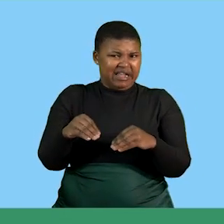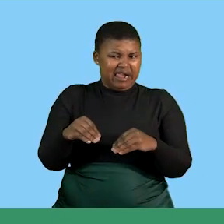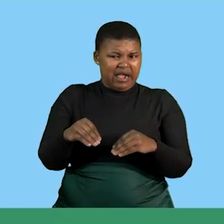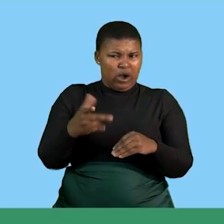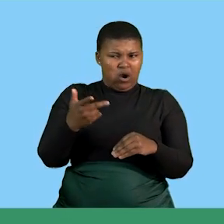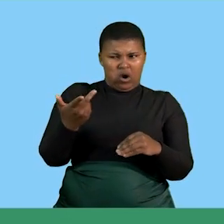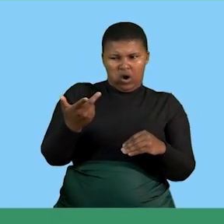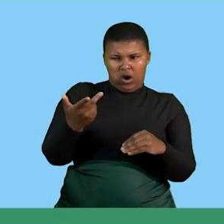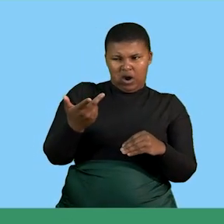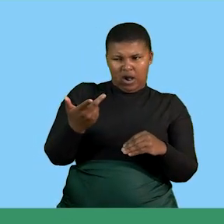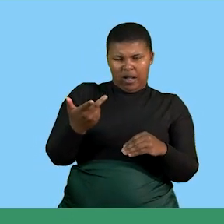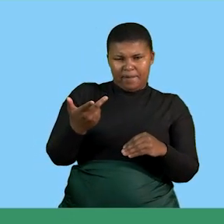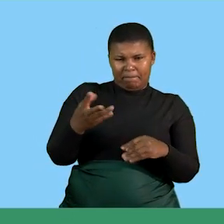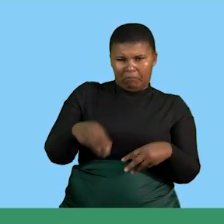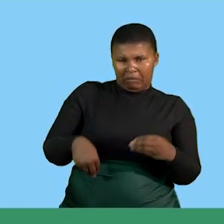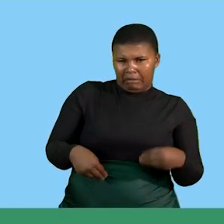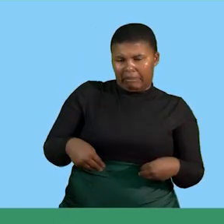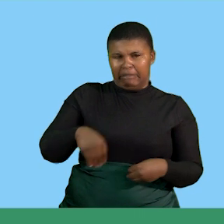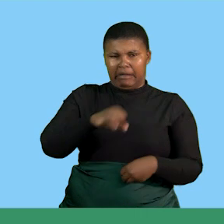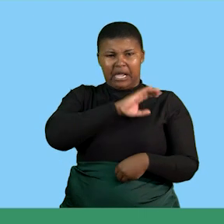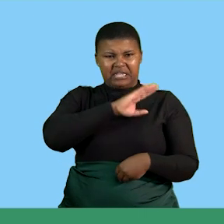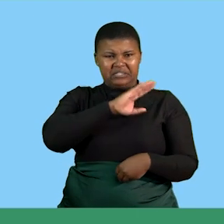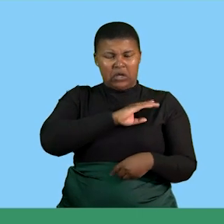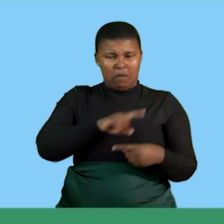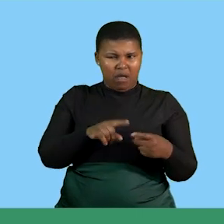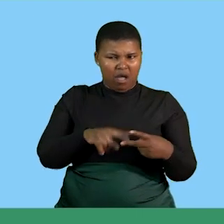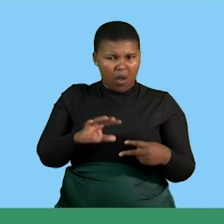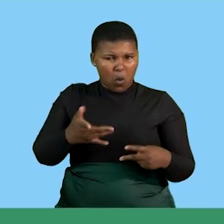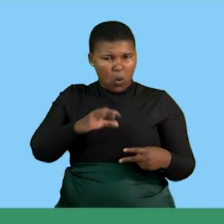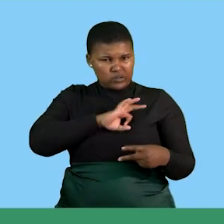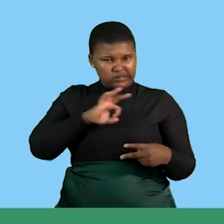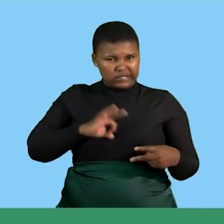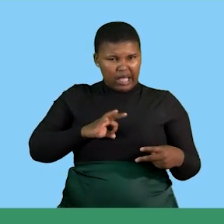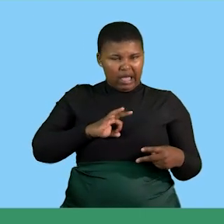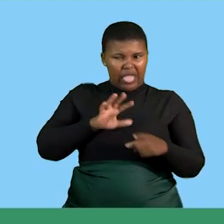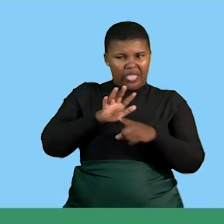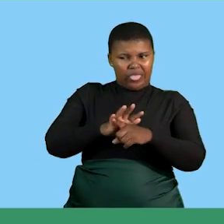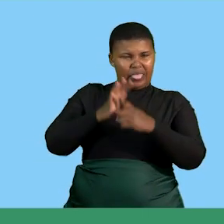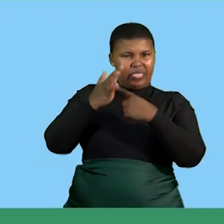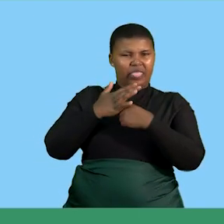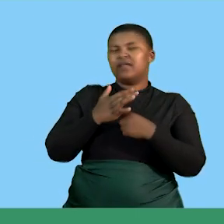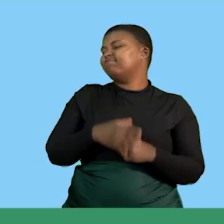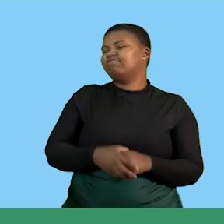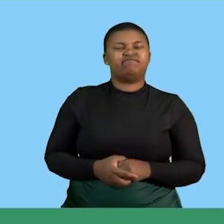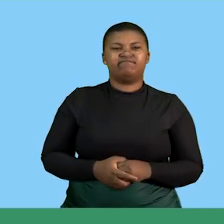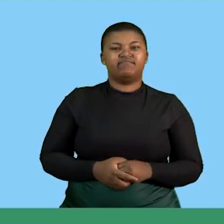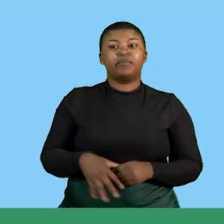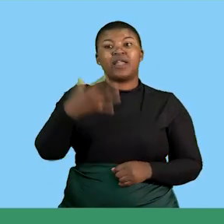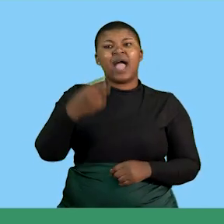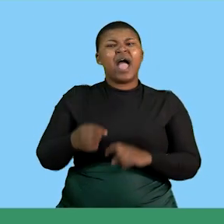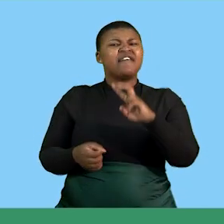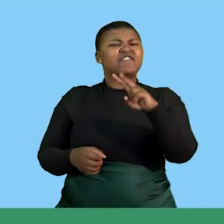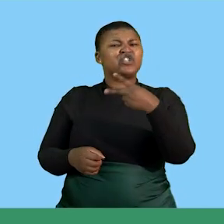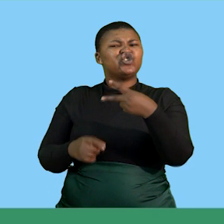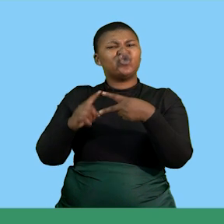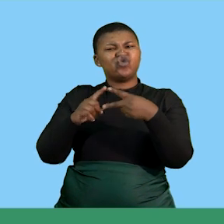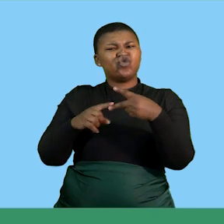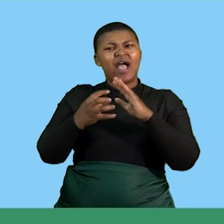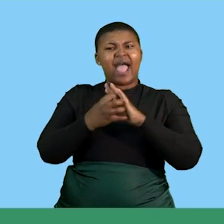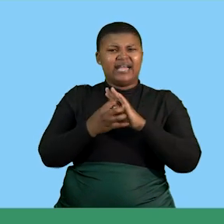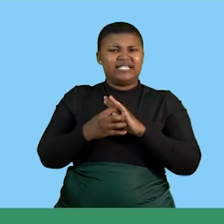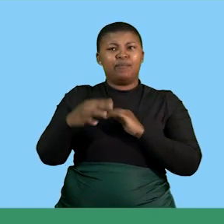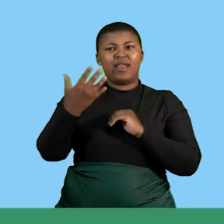laws. So our explanation in the first bullet states that it's government bodies, and what they do is they